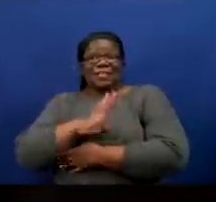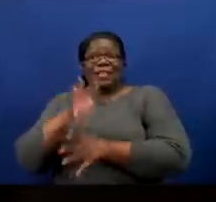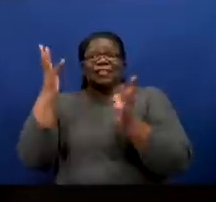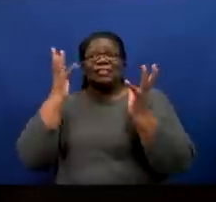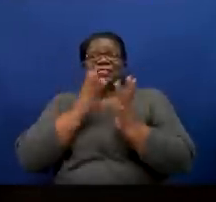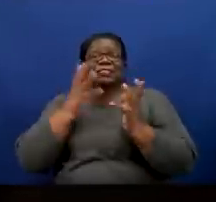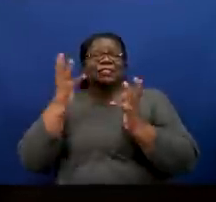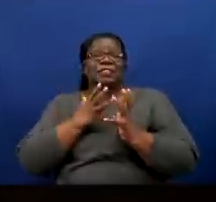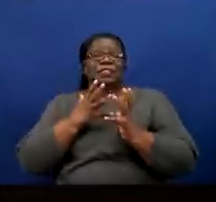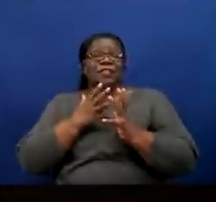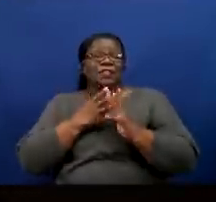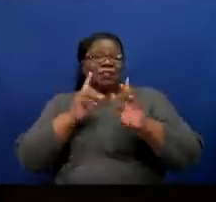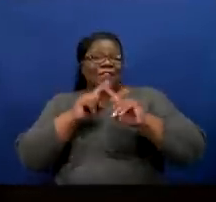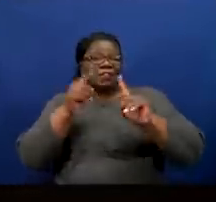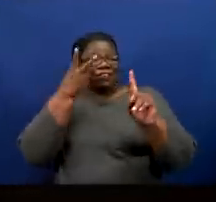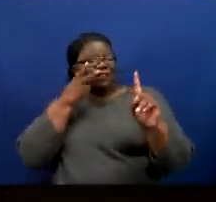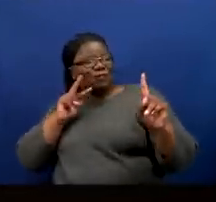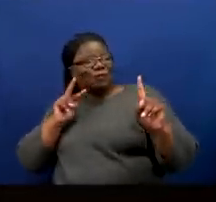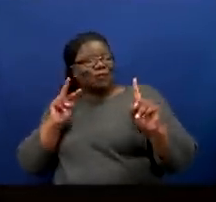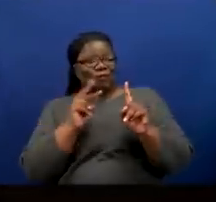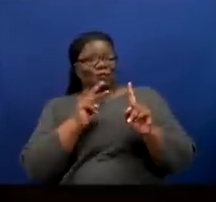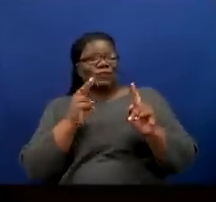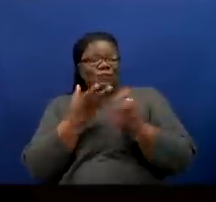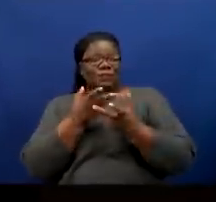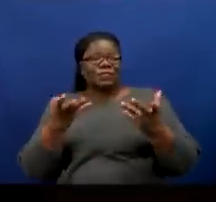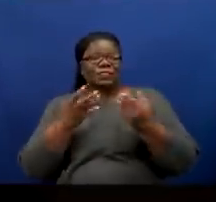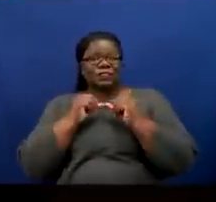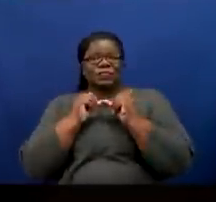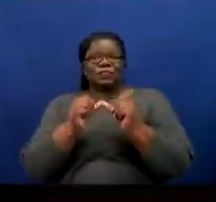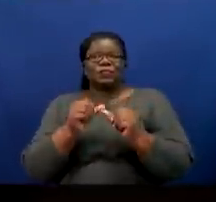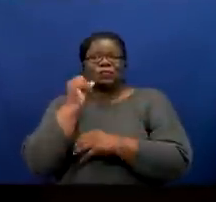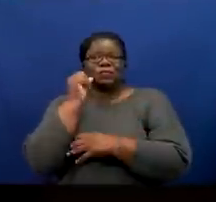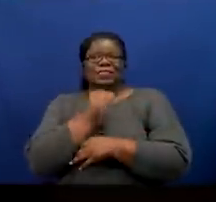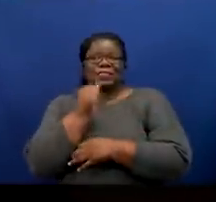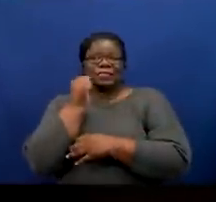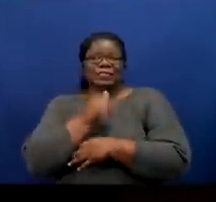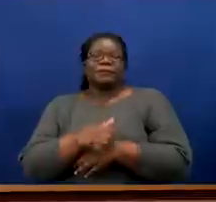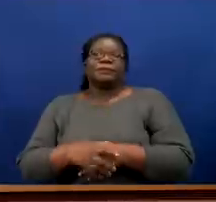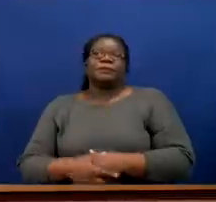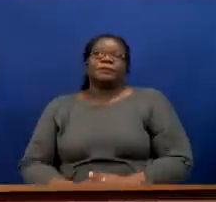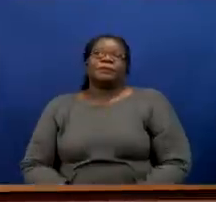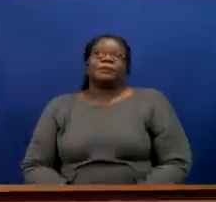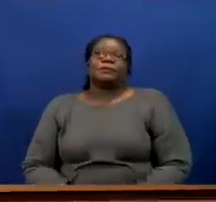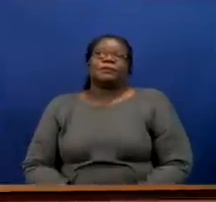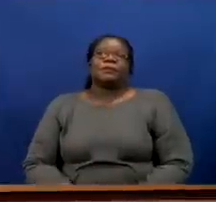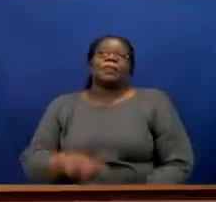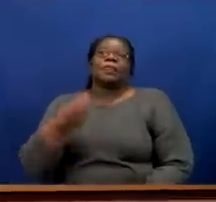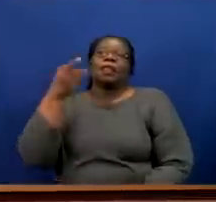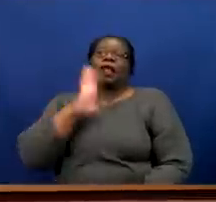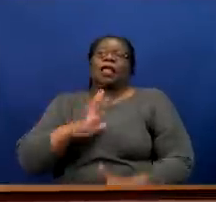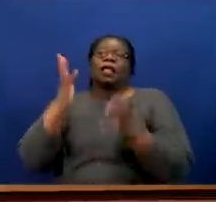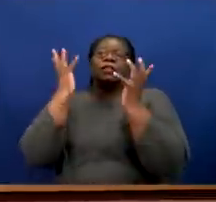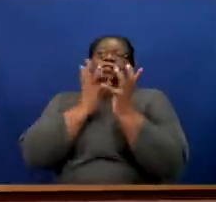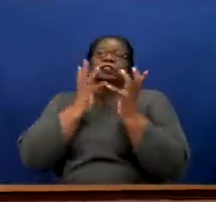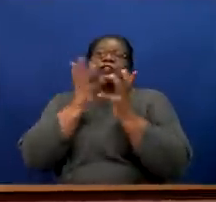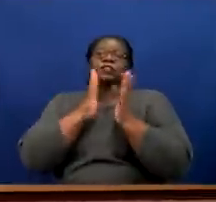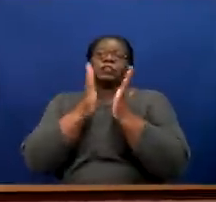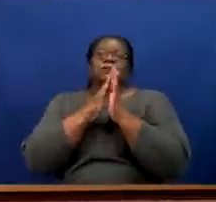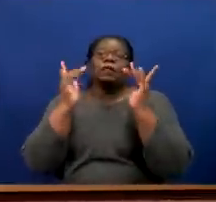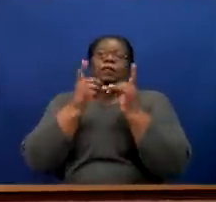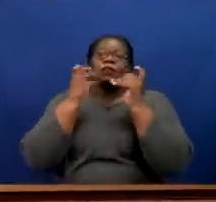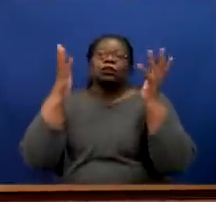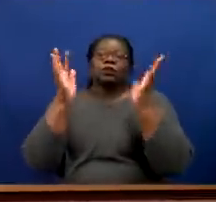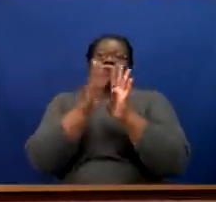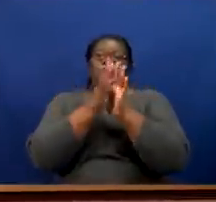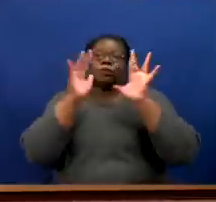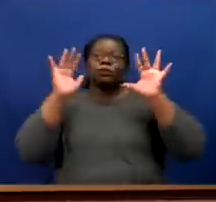you have a different perspective on some of the stuff you have to go through each and every day. God is awesome. Praise